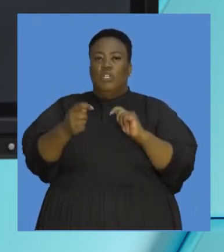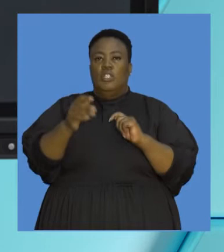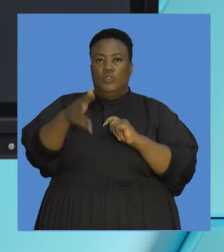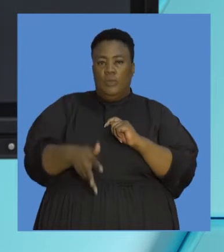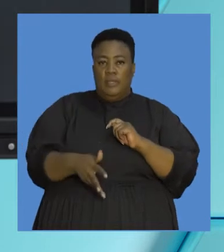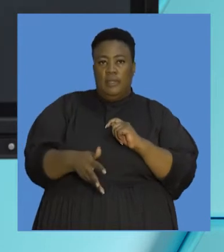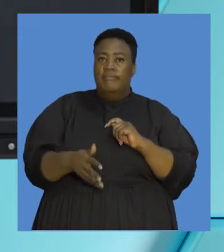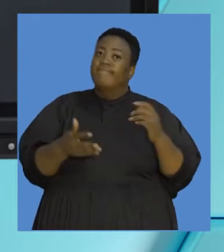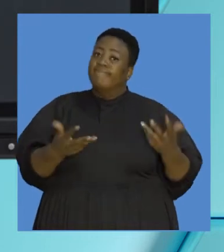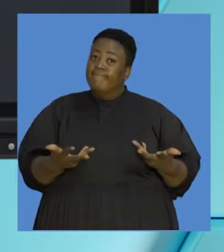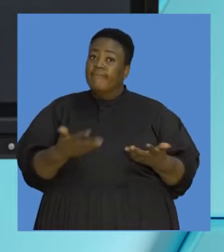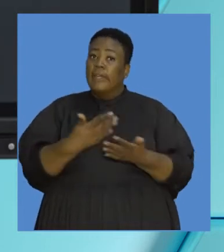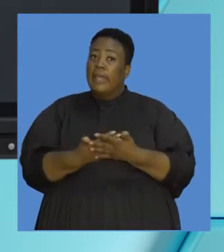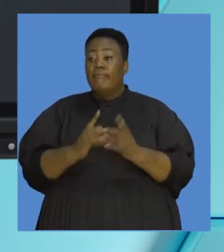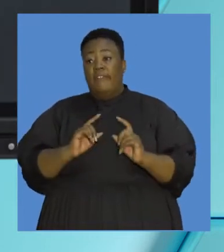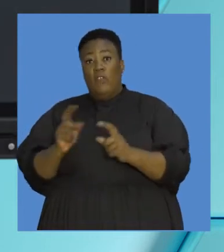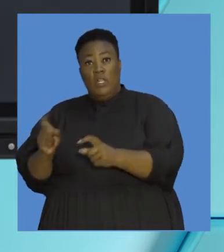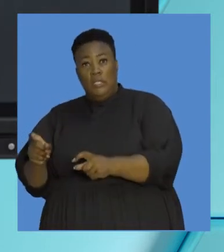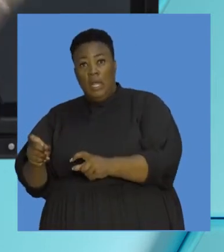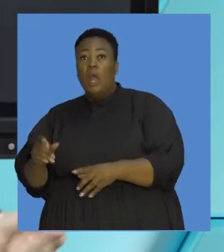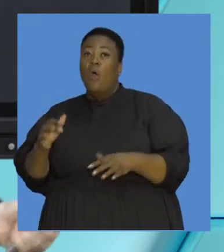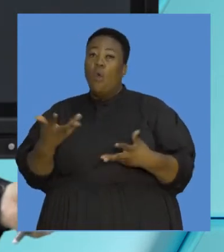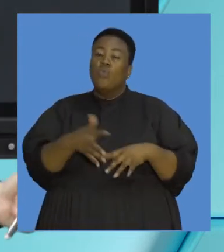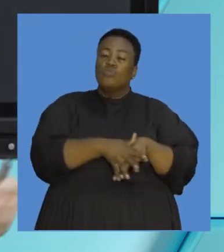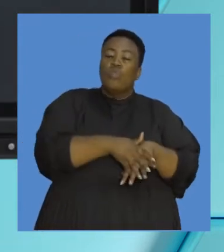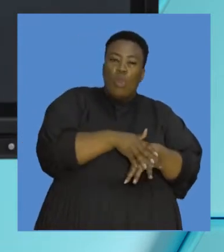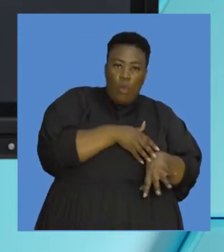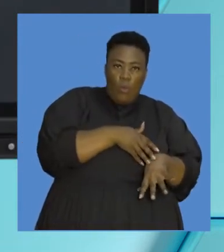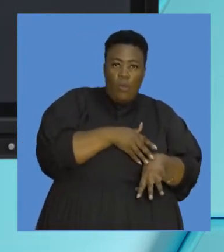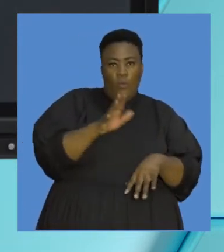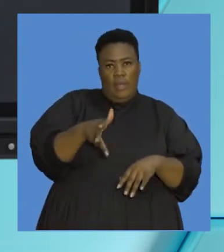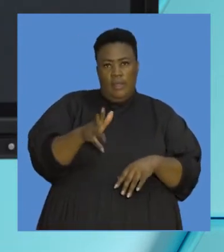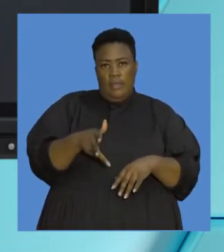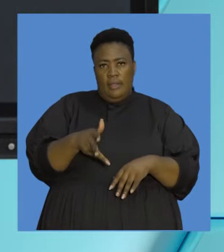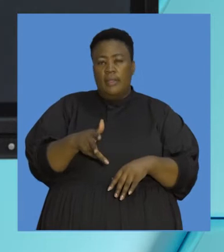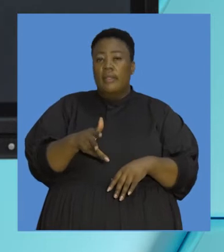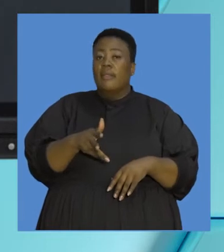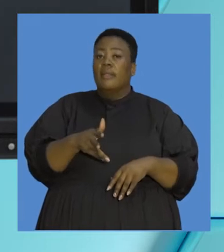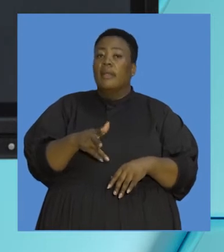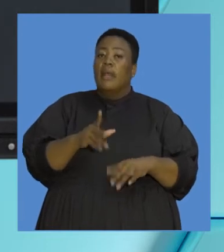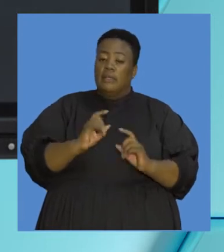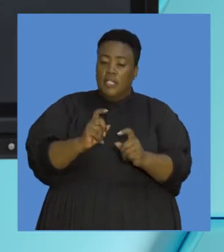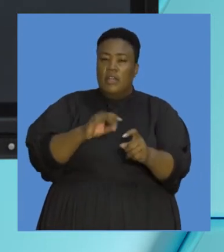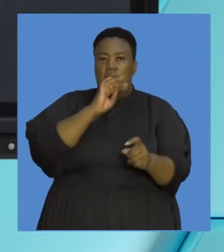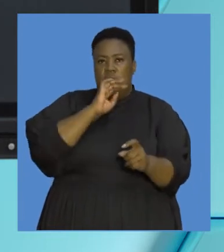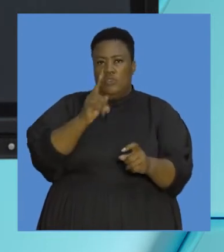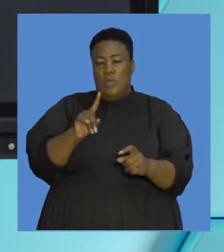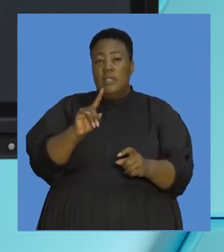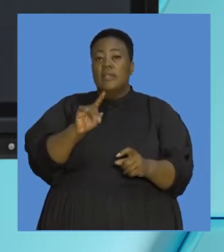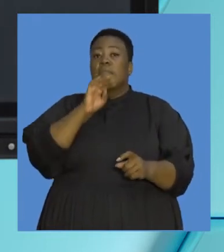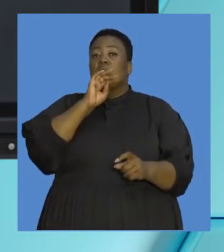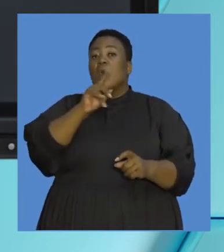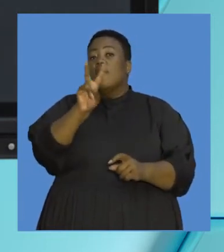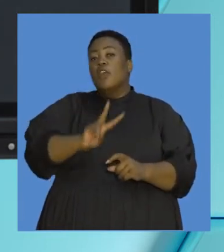velocity will change. Either it's going to get faster or it's going to get slower. That's what acceleration